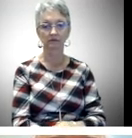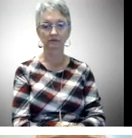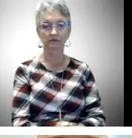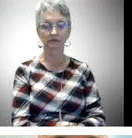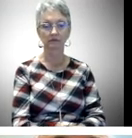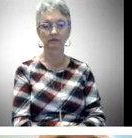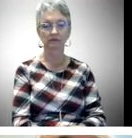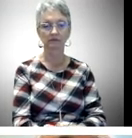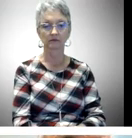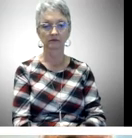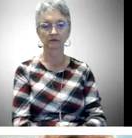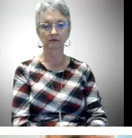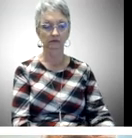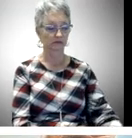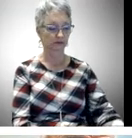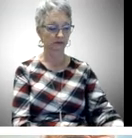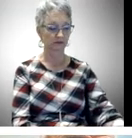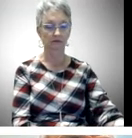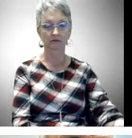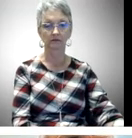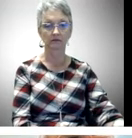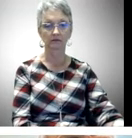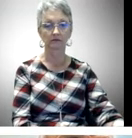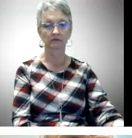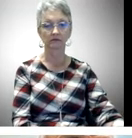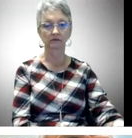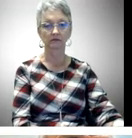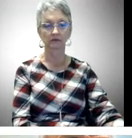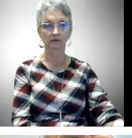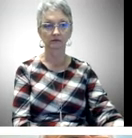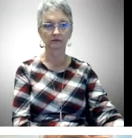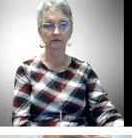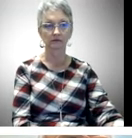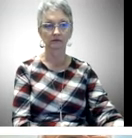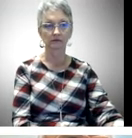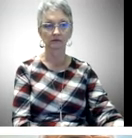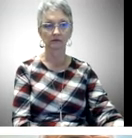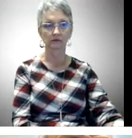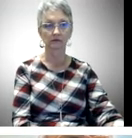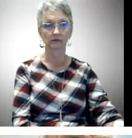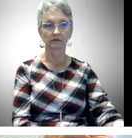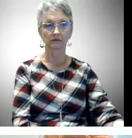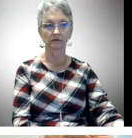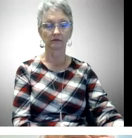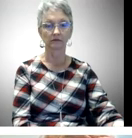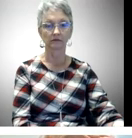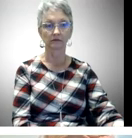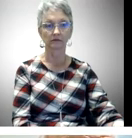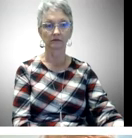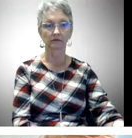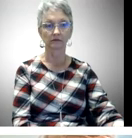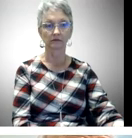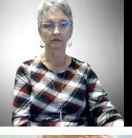the consequences of making choices. So we need to create opportunities where people with disabilities are